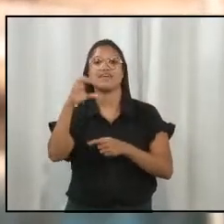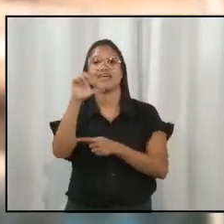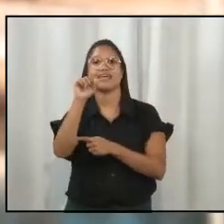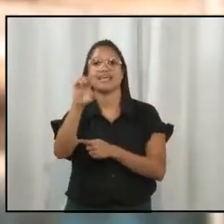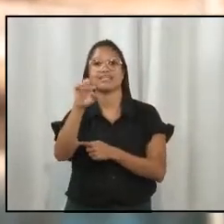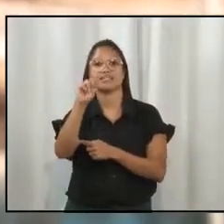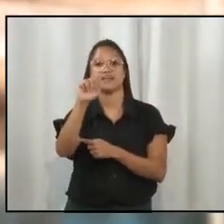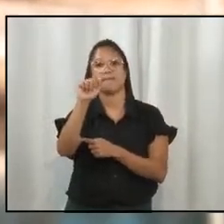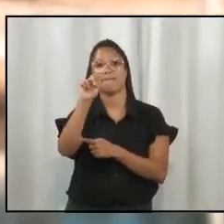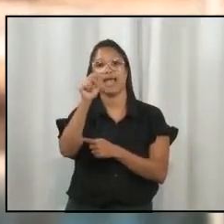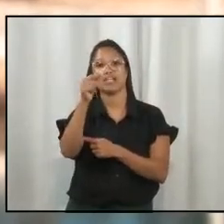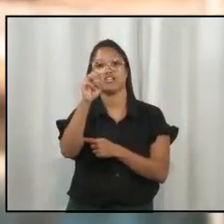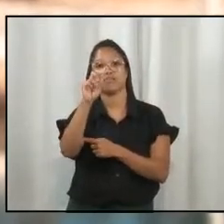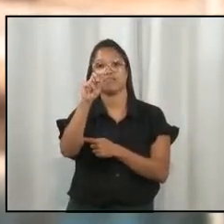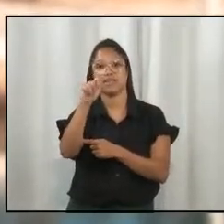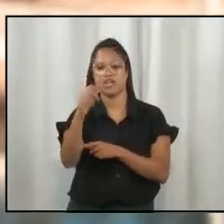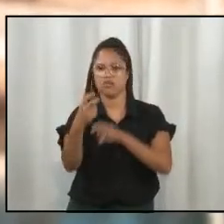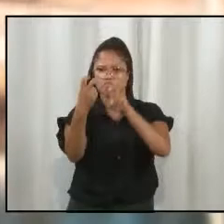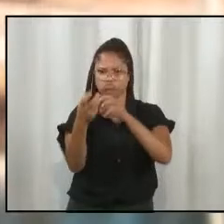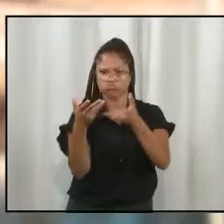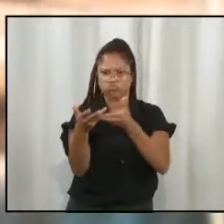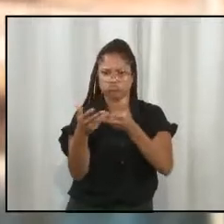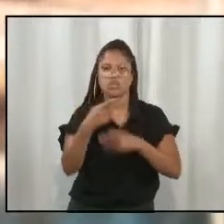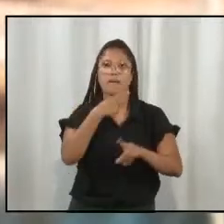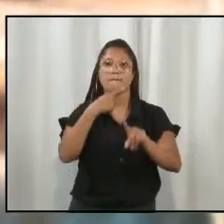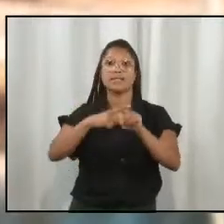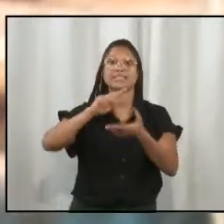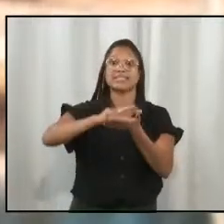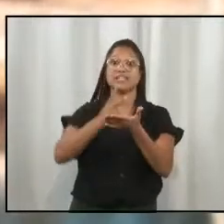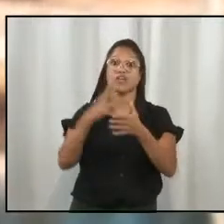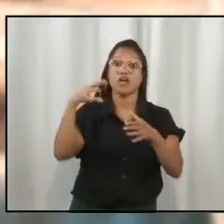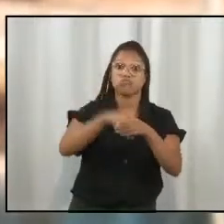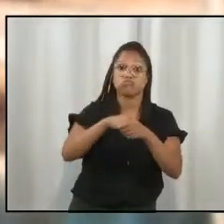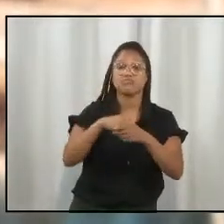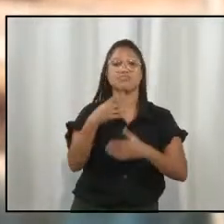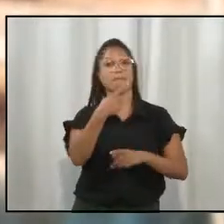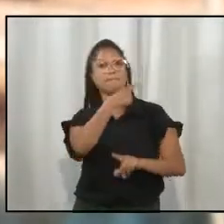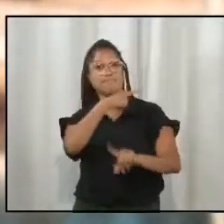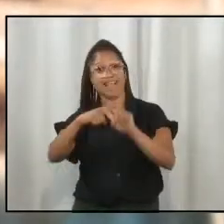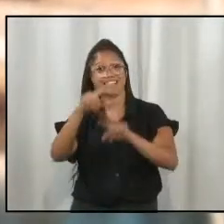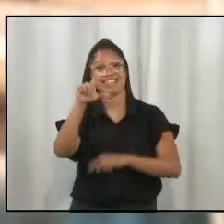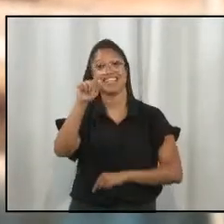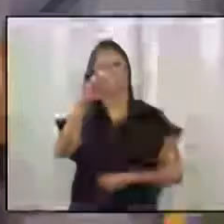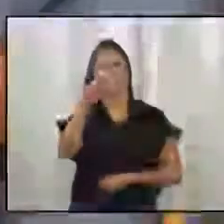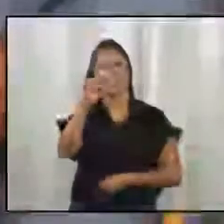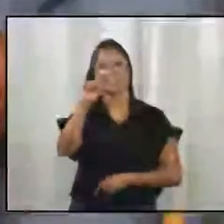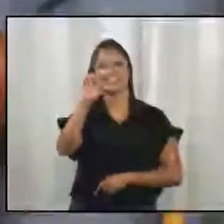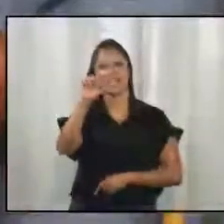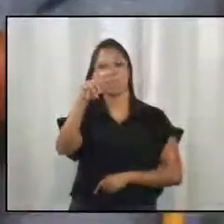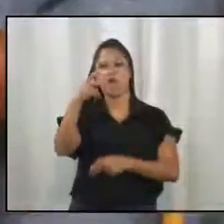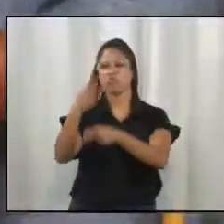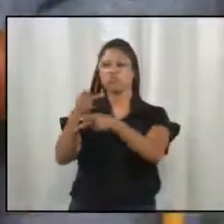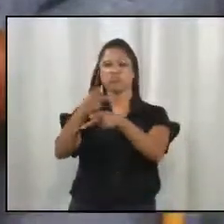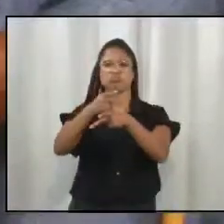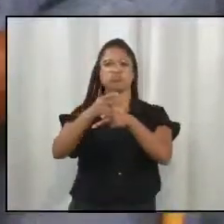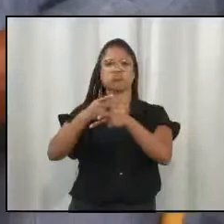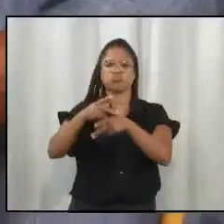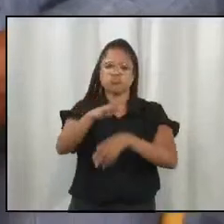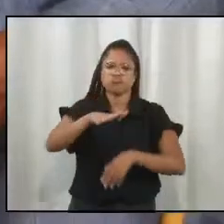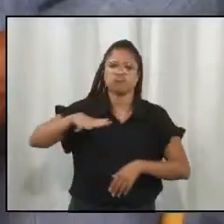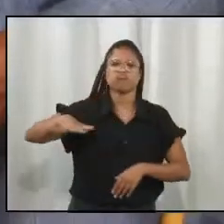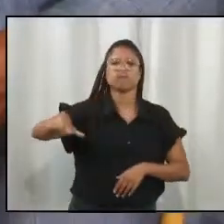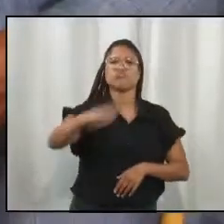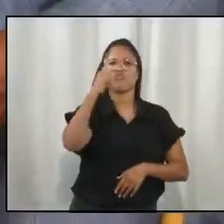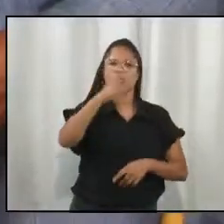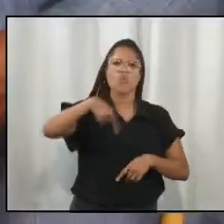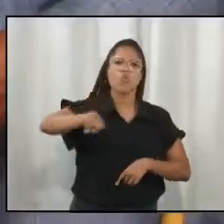spaces, a warming kitchen for meals, and then also landscaped open space for individuals. So in terms